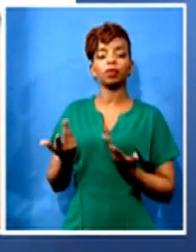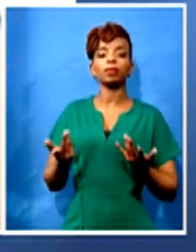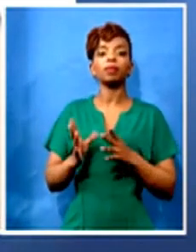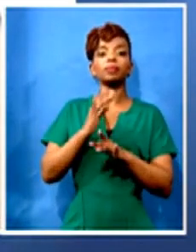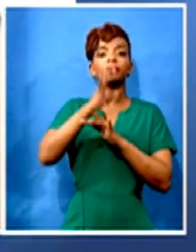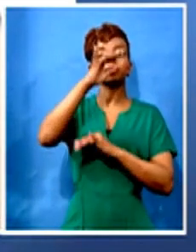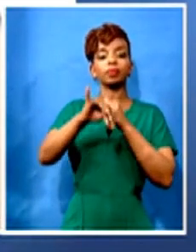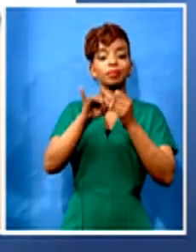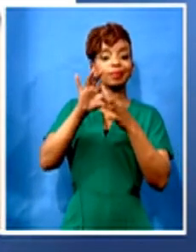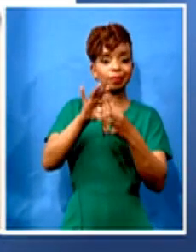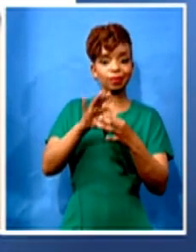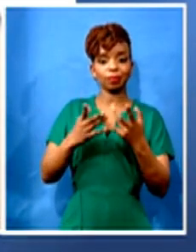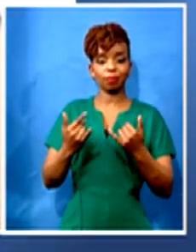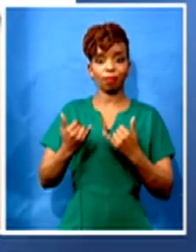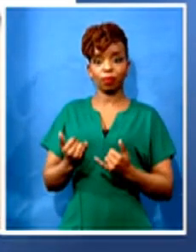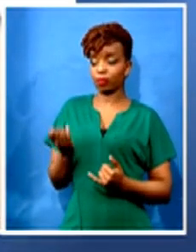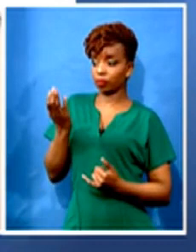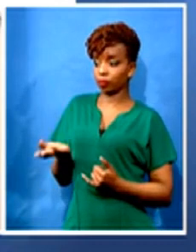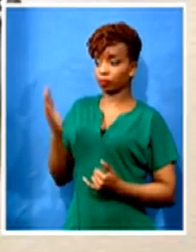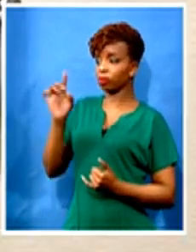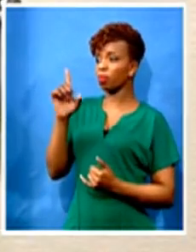Mr. Gardee saying today?